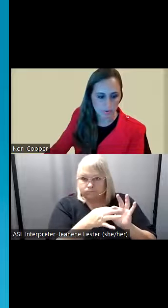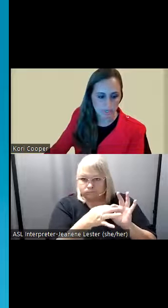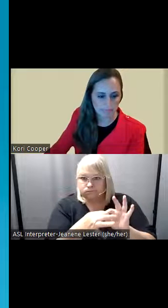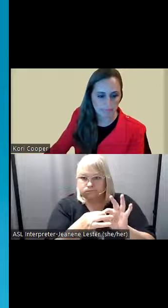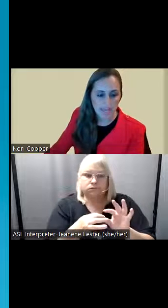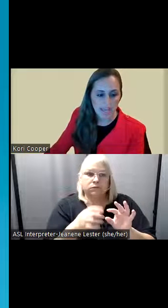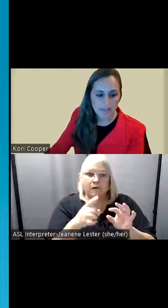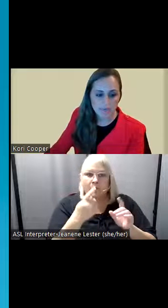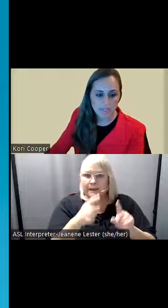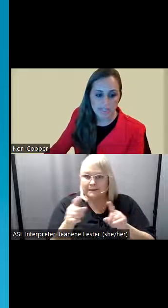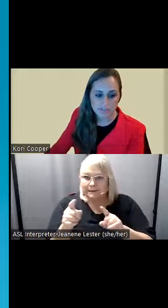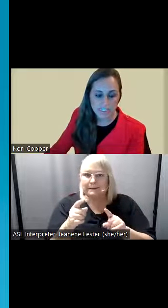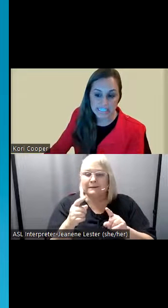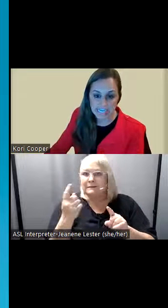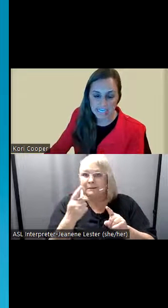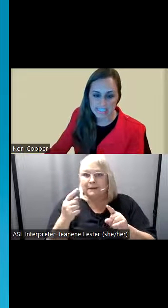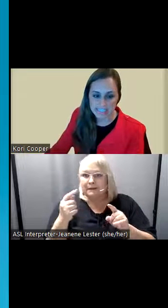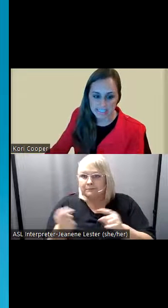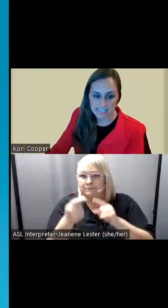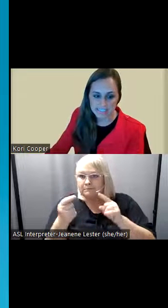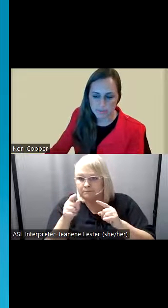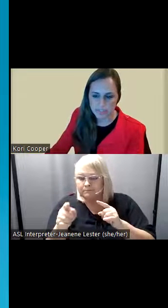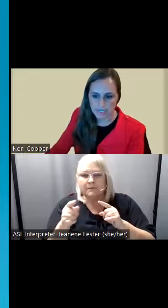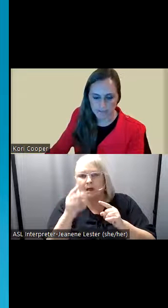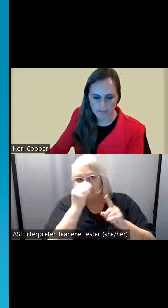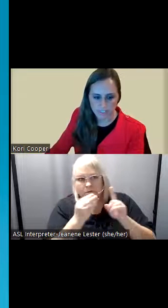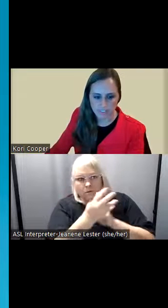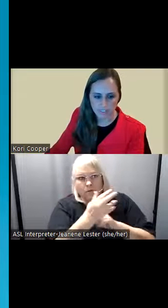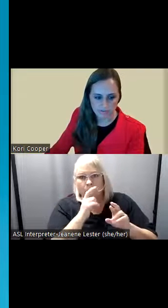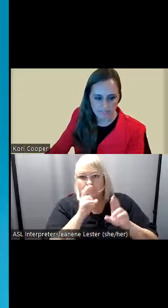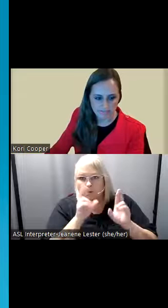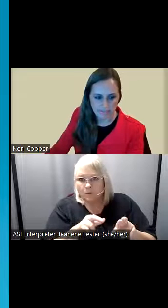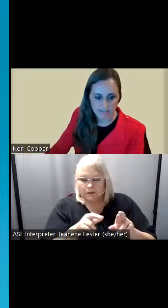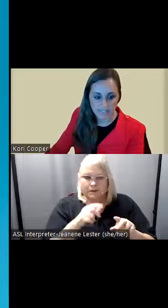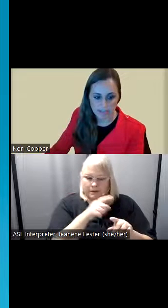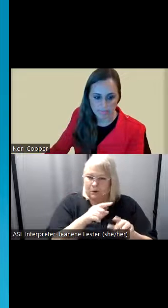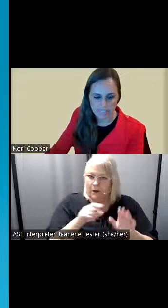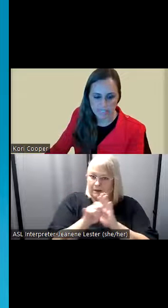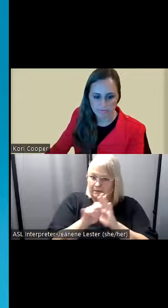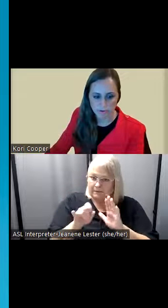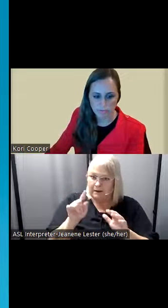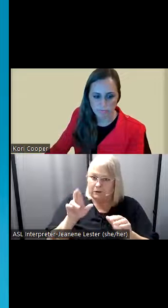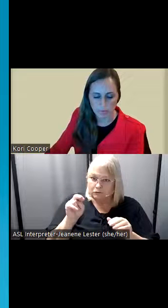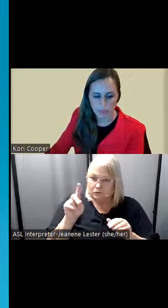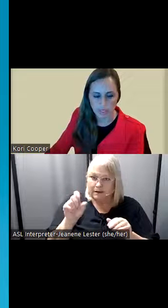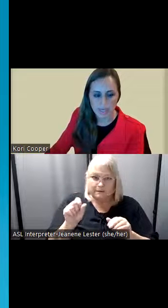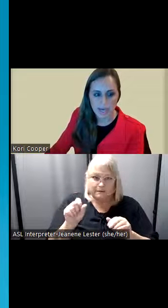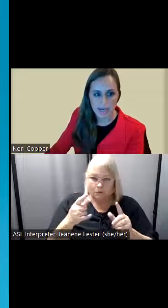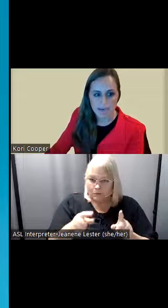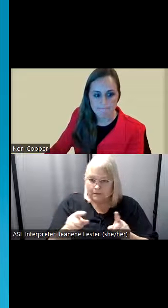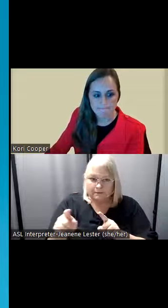incident reporting. And then really leveraging the data that's in the system to identify trends, learn from safety events, near misses, and inform improvement